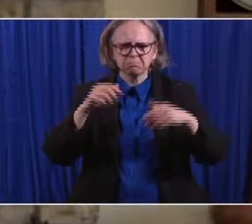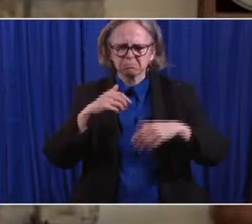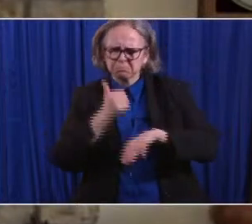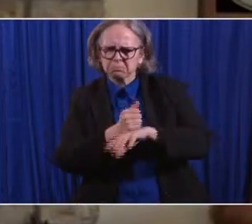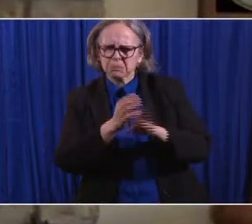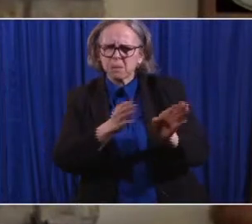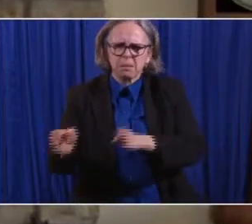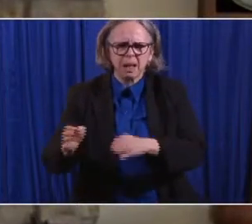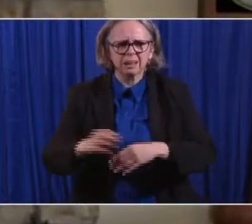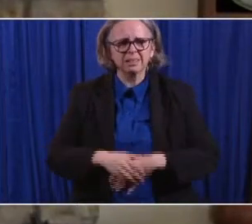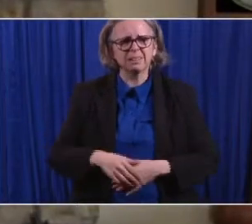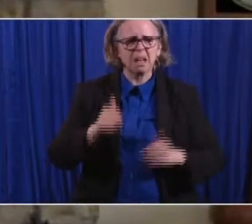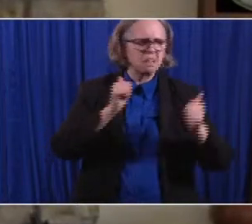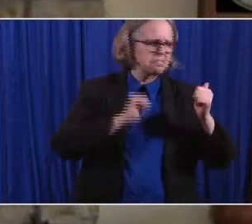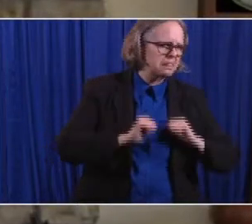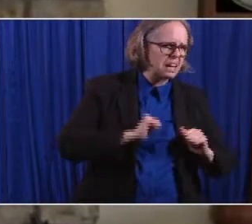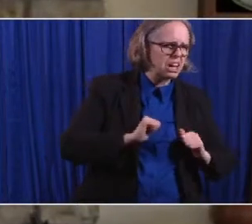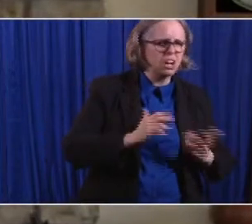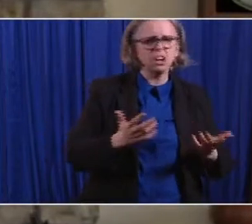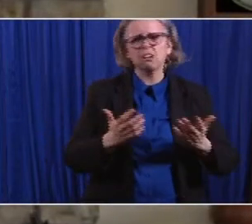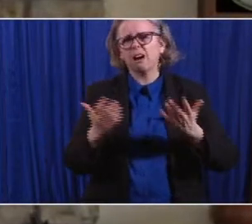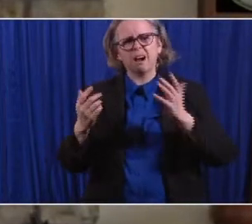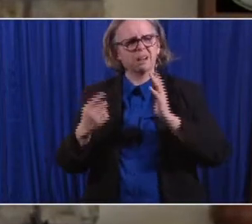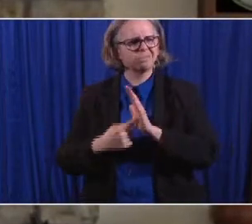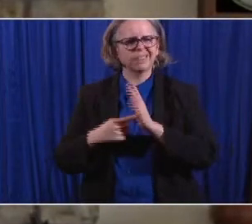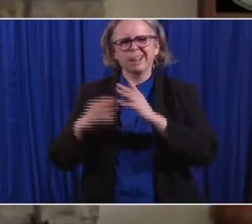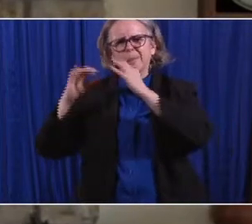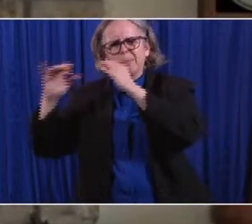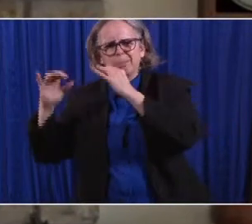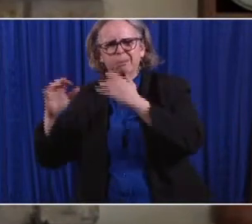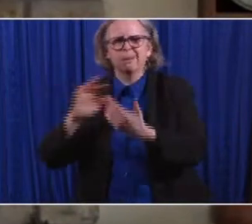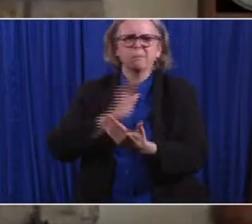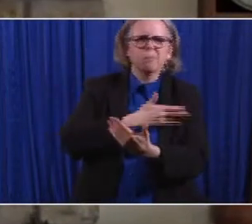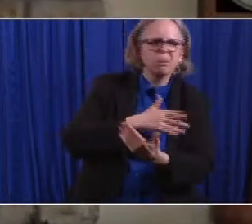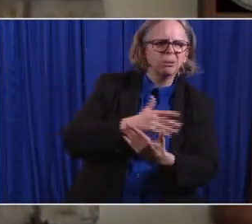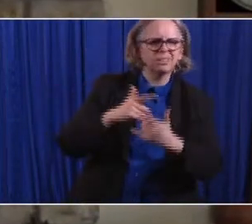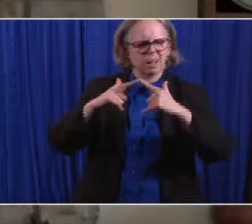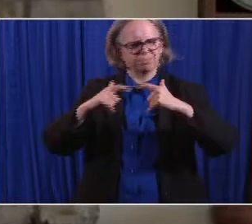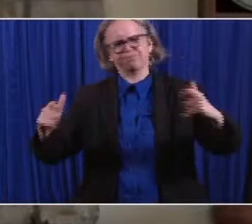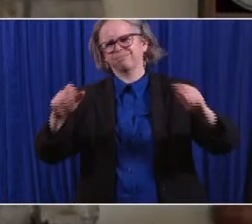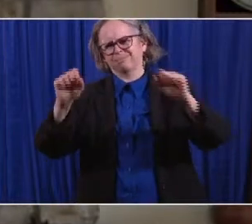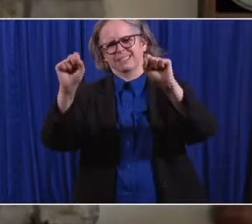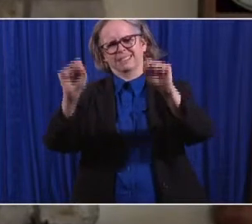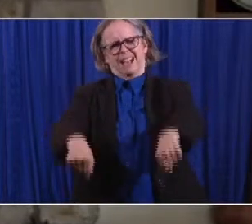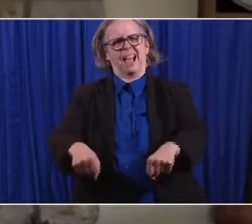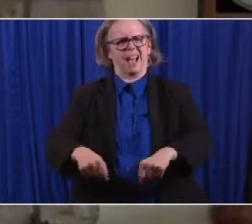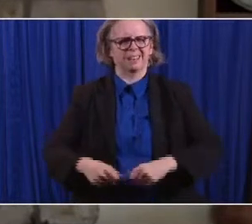theater in our high schools and our colleges.